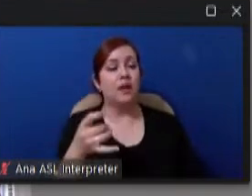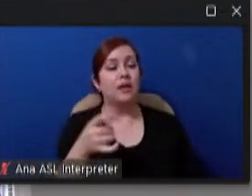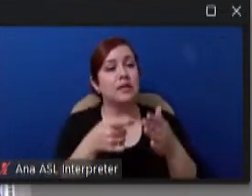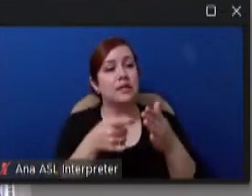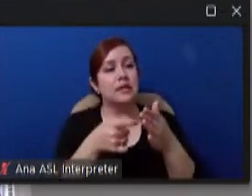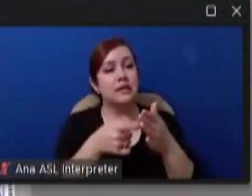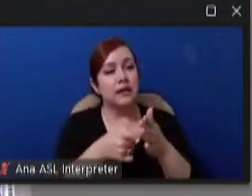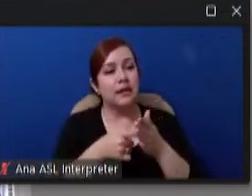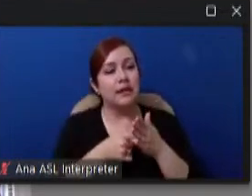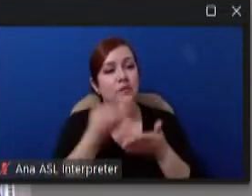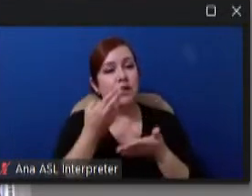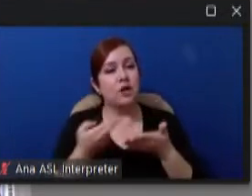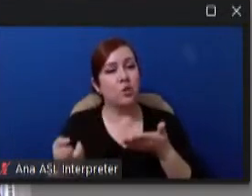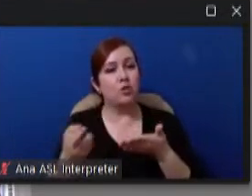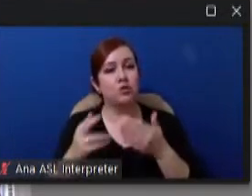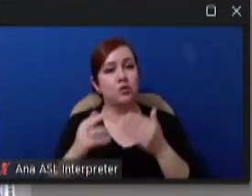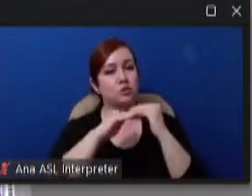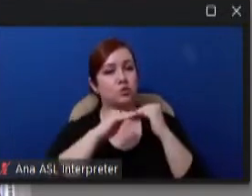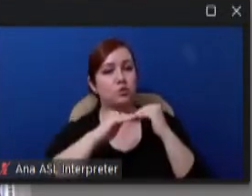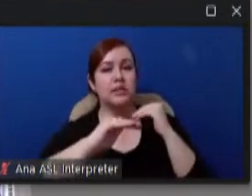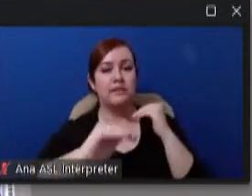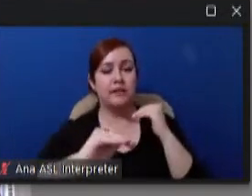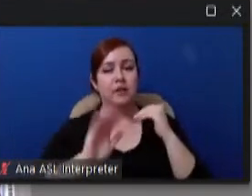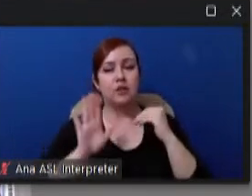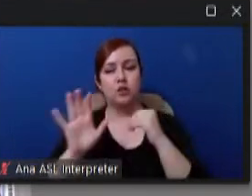work in Honduras,